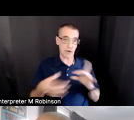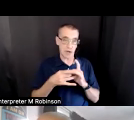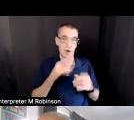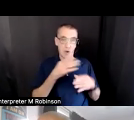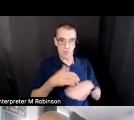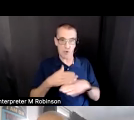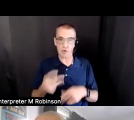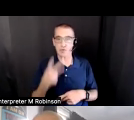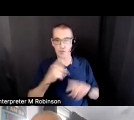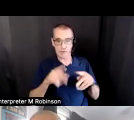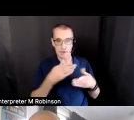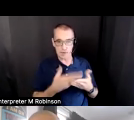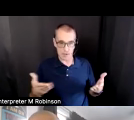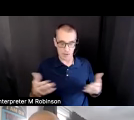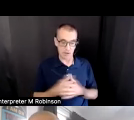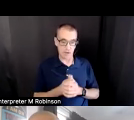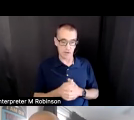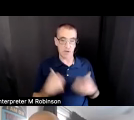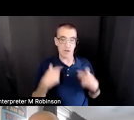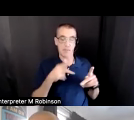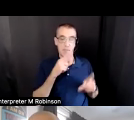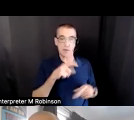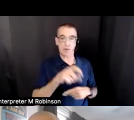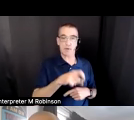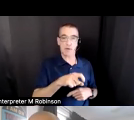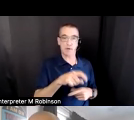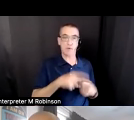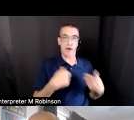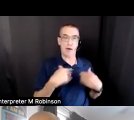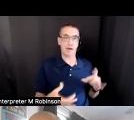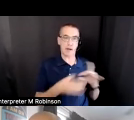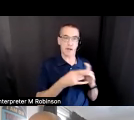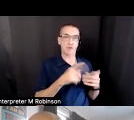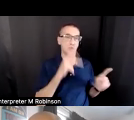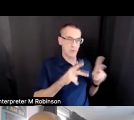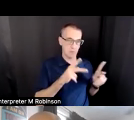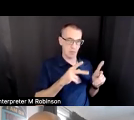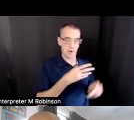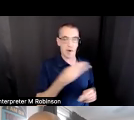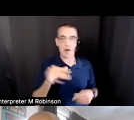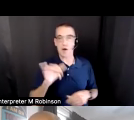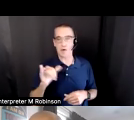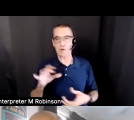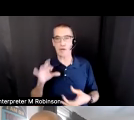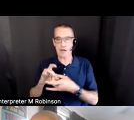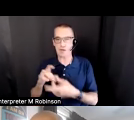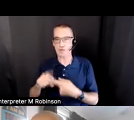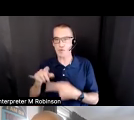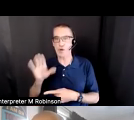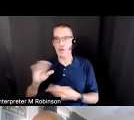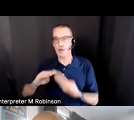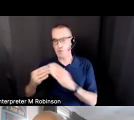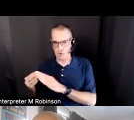into two different things. So young people need to have connections to people, and then also connections to their